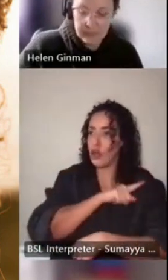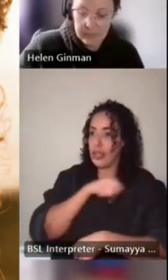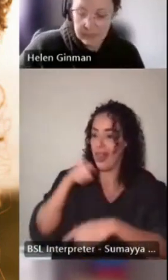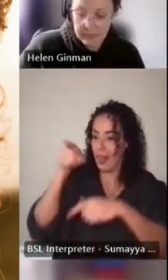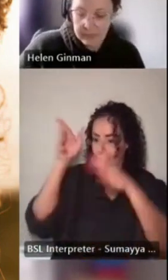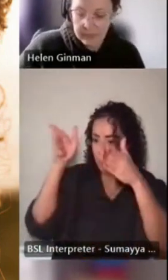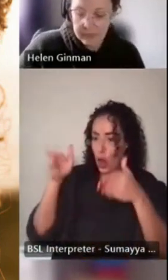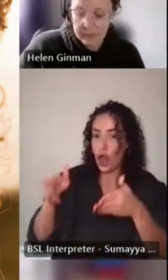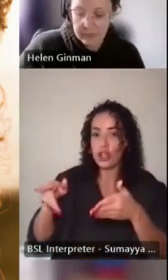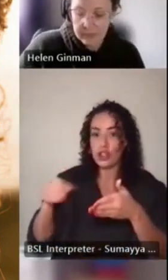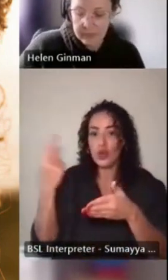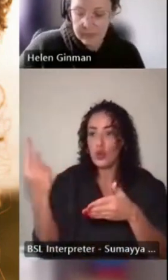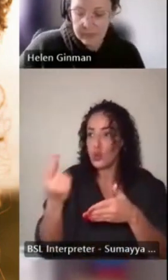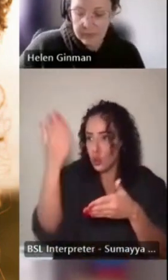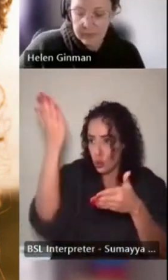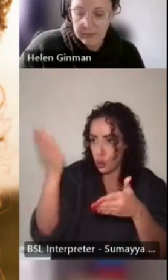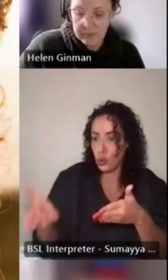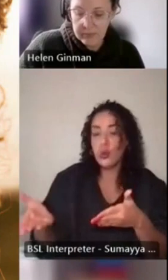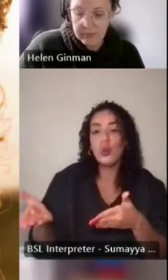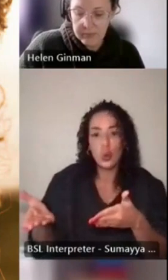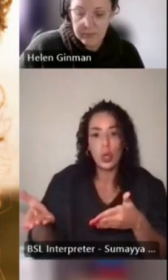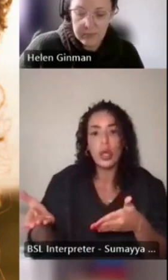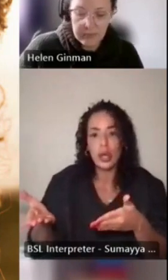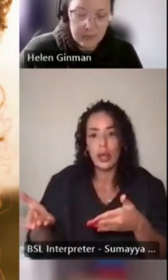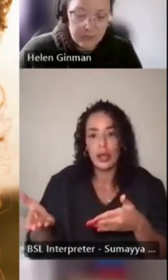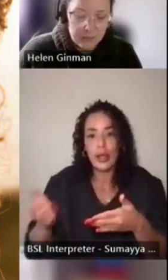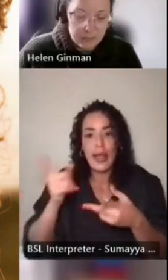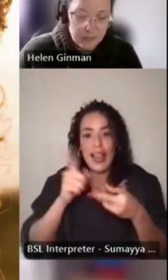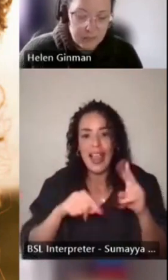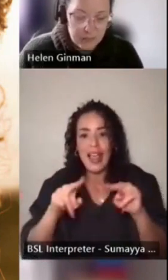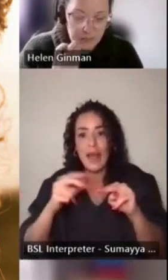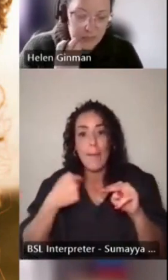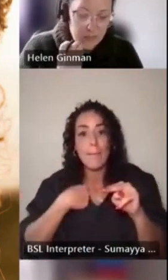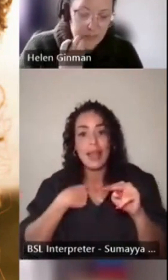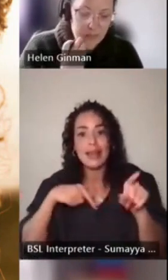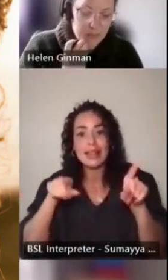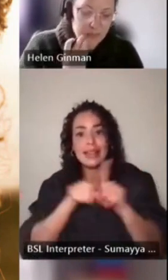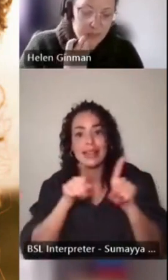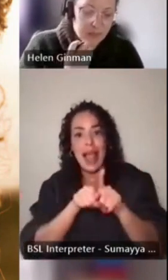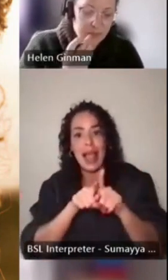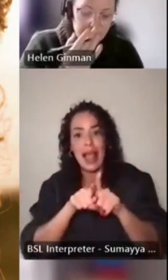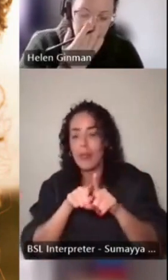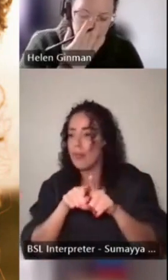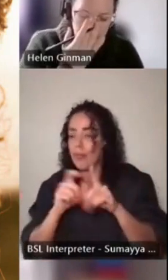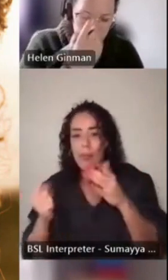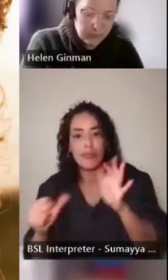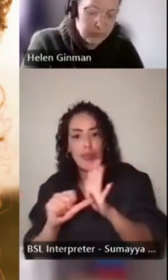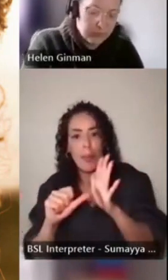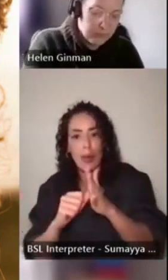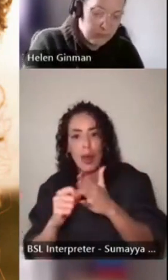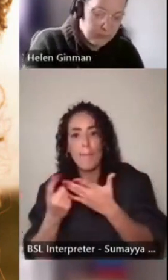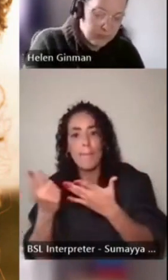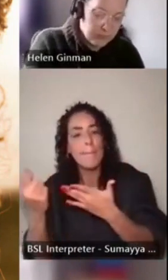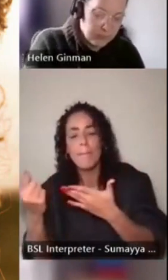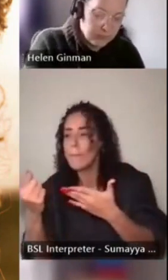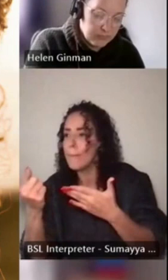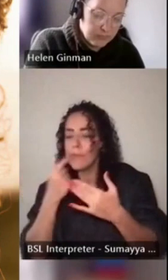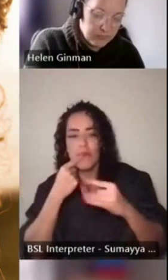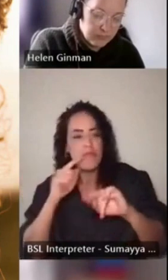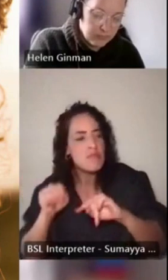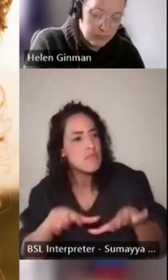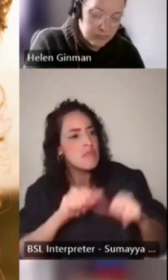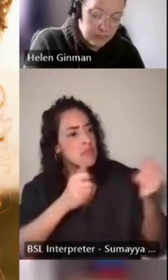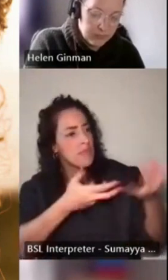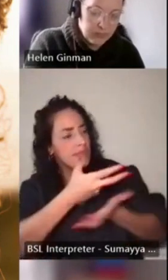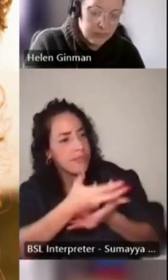about something, if I was to raise the same issue, would it be that we'd have the same thoughts? Or am I